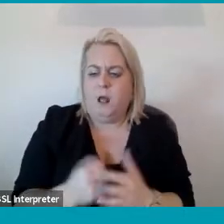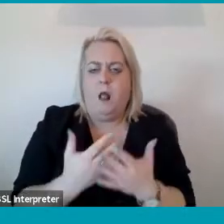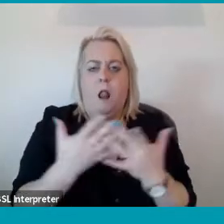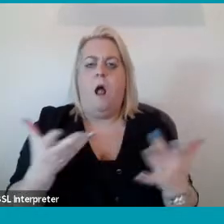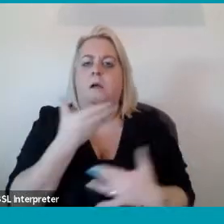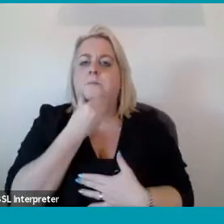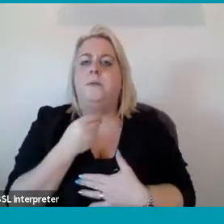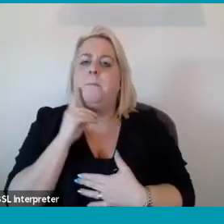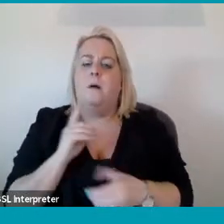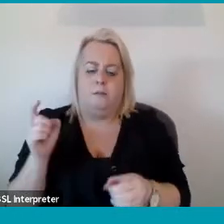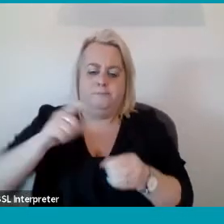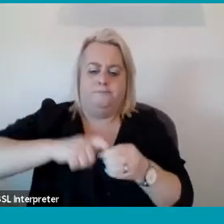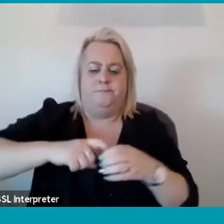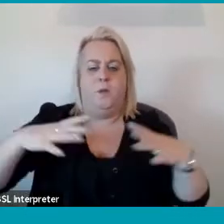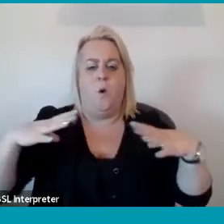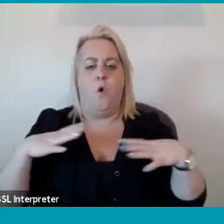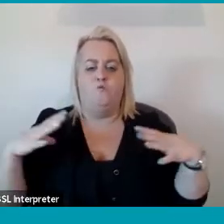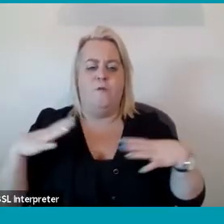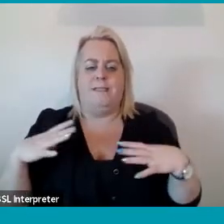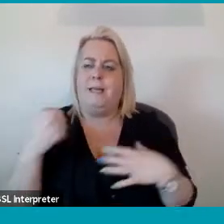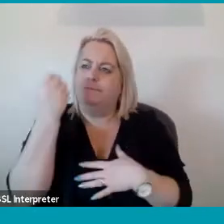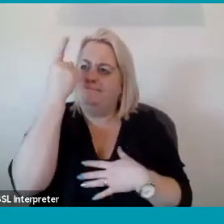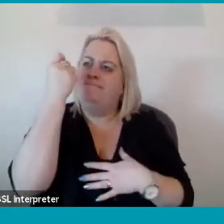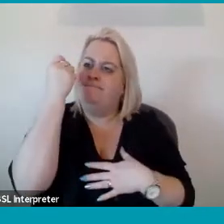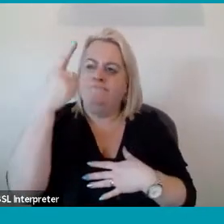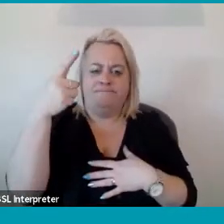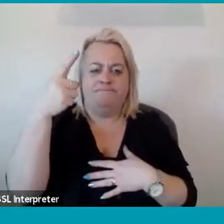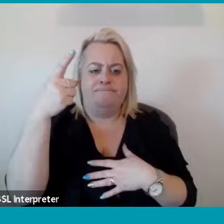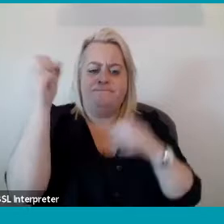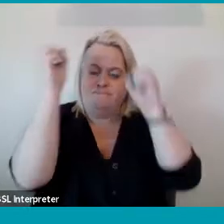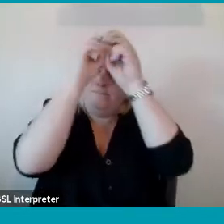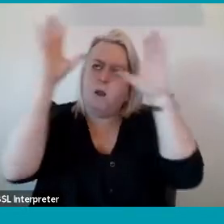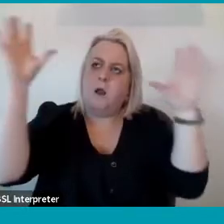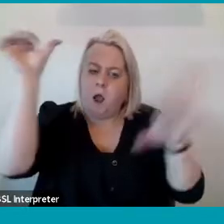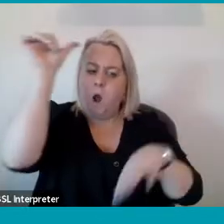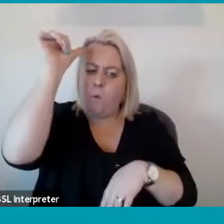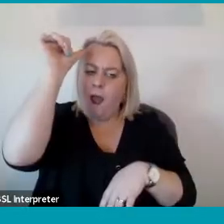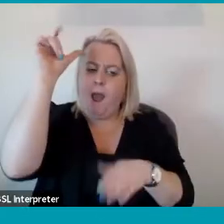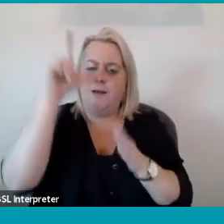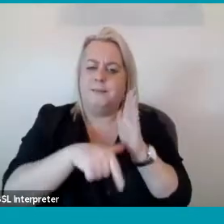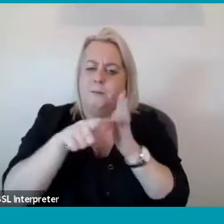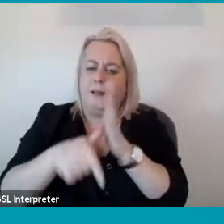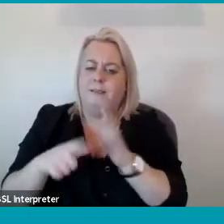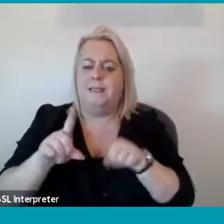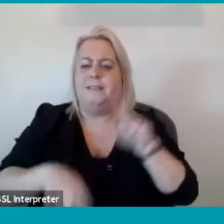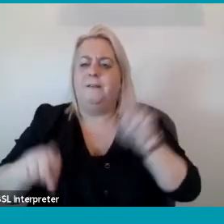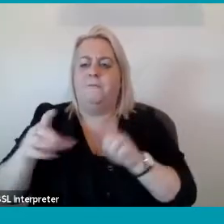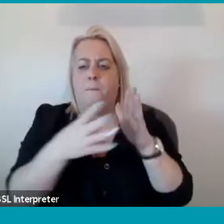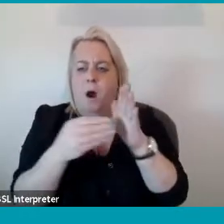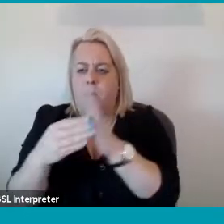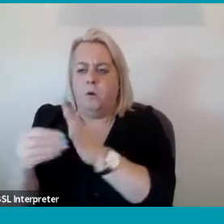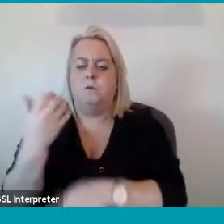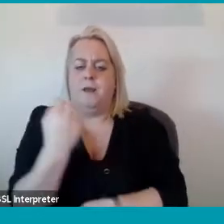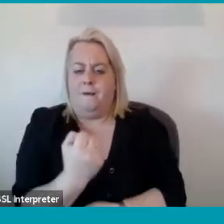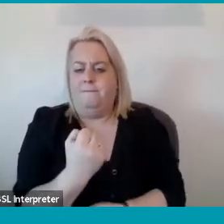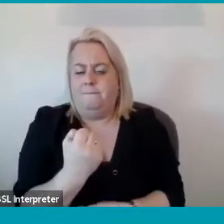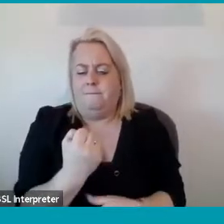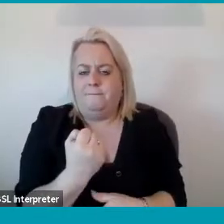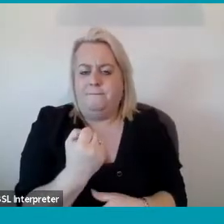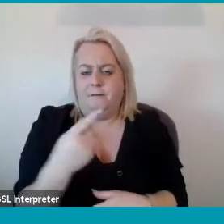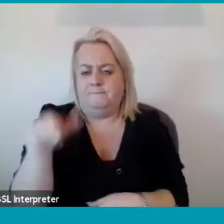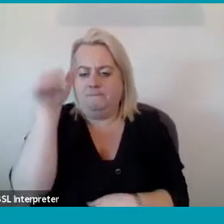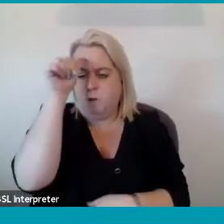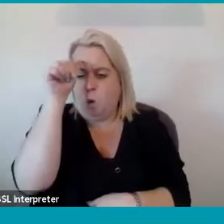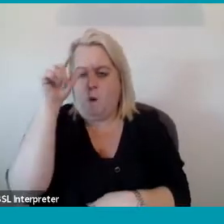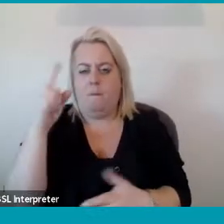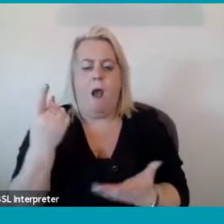watching this recording will already be familiar with the different models of disability. But I think it's always a good thing just to refresh